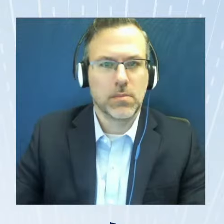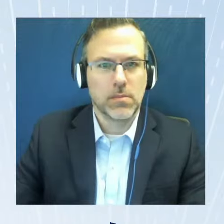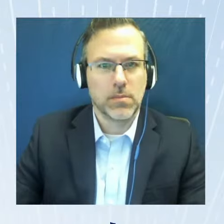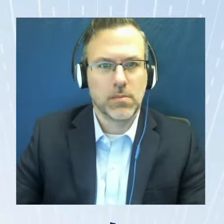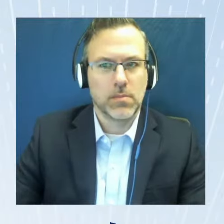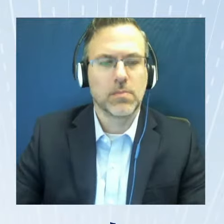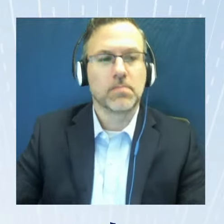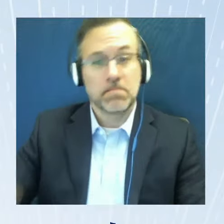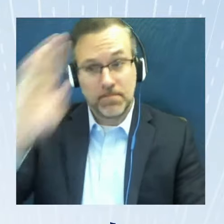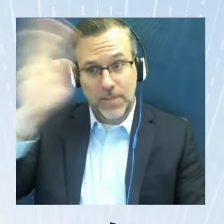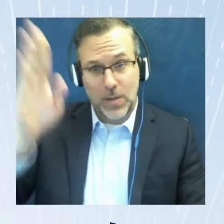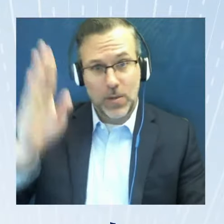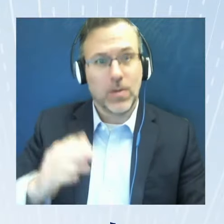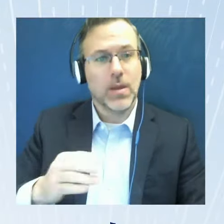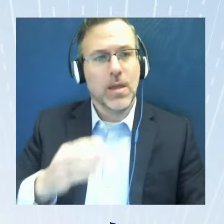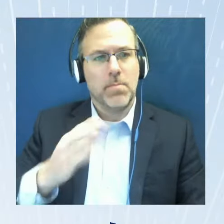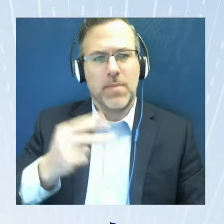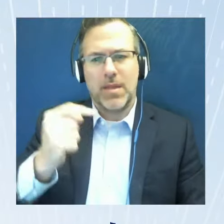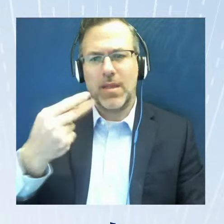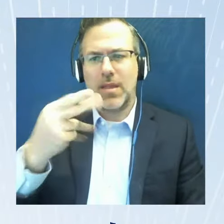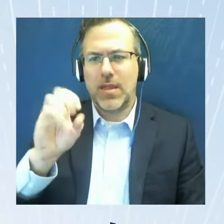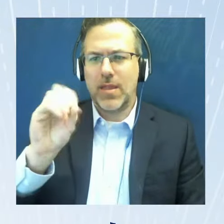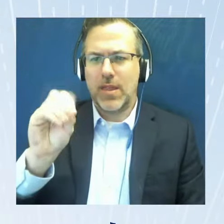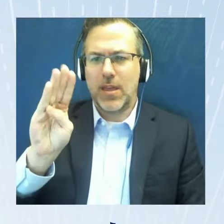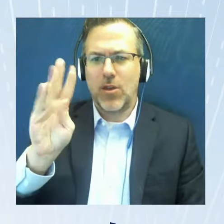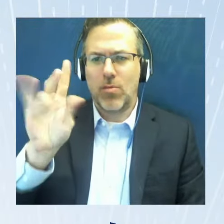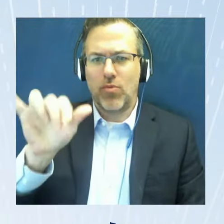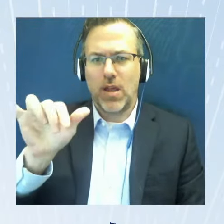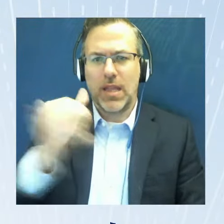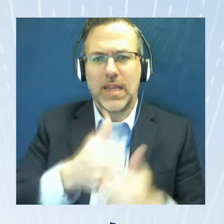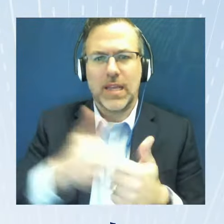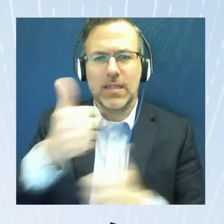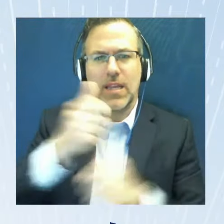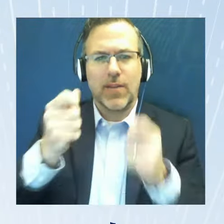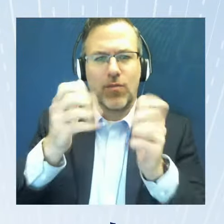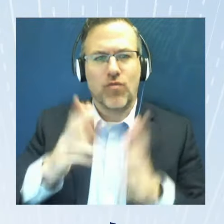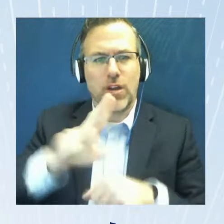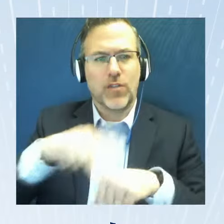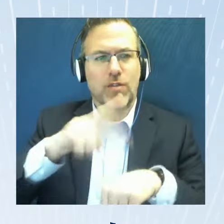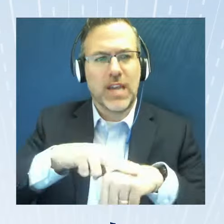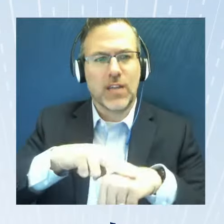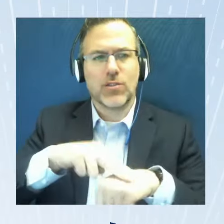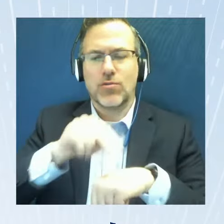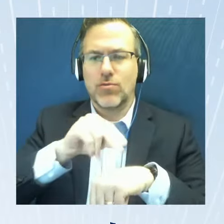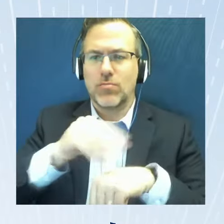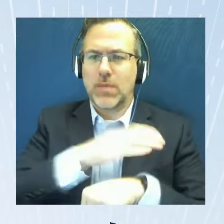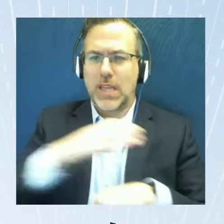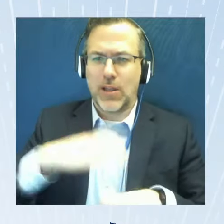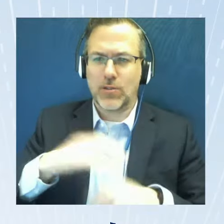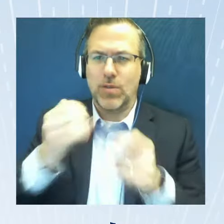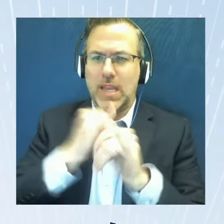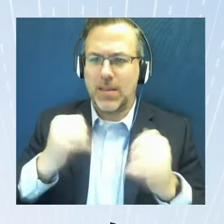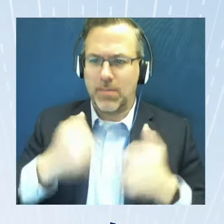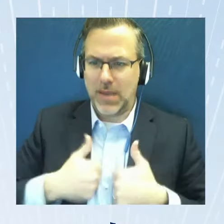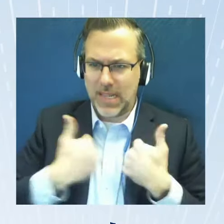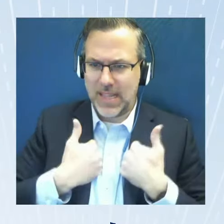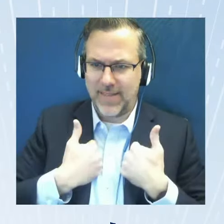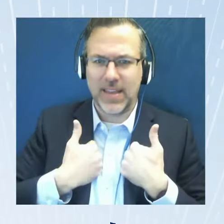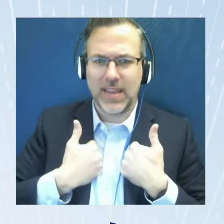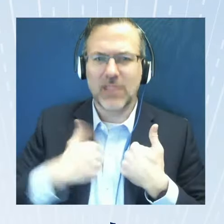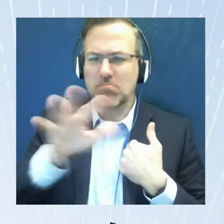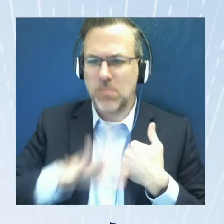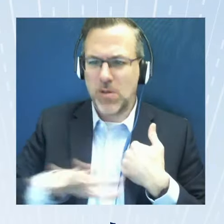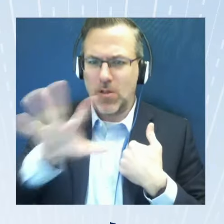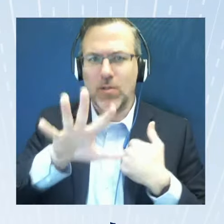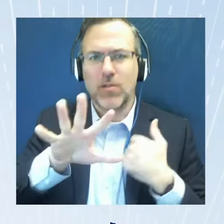Hello, hi, Theo Brady. I'm Executive Director for the National Council on Independent Living, representing Centers for Independent Living and State Independent